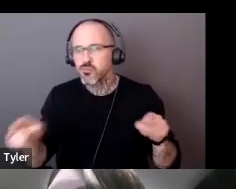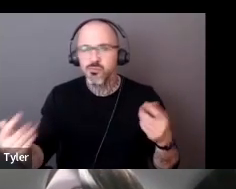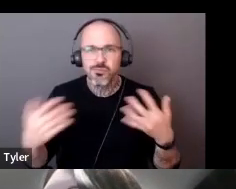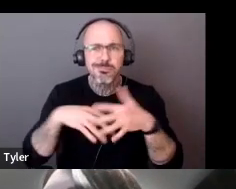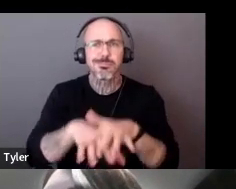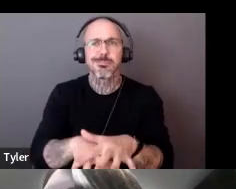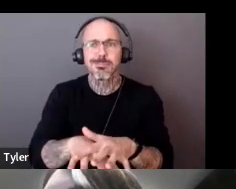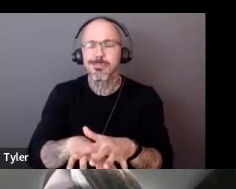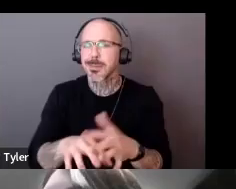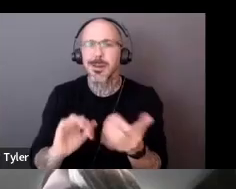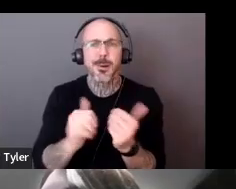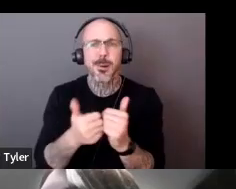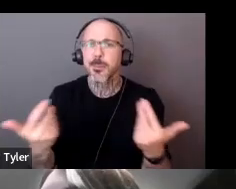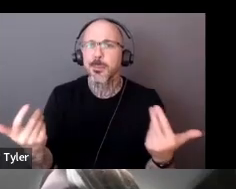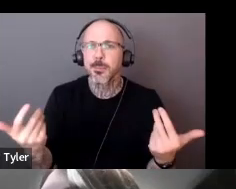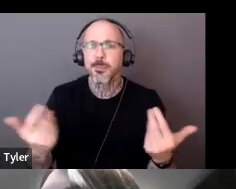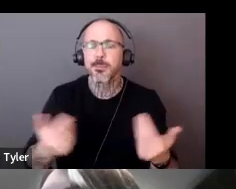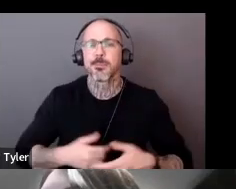or